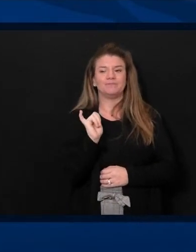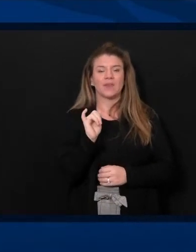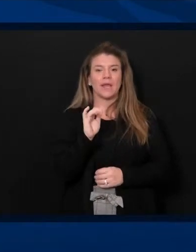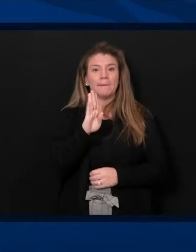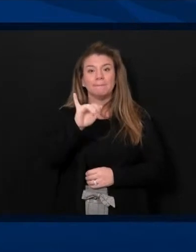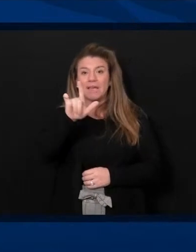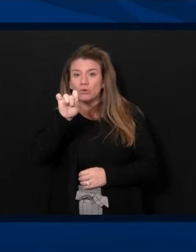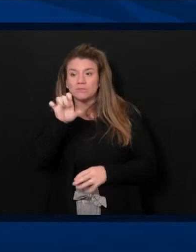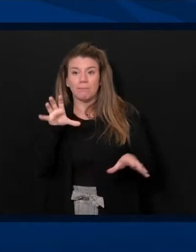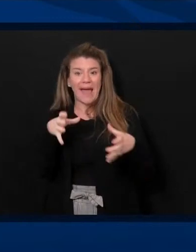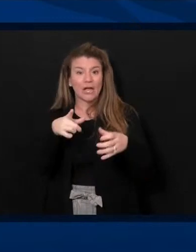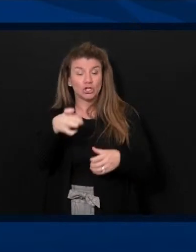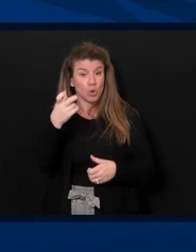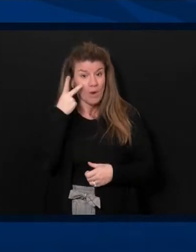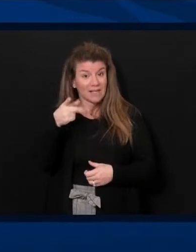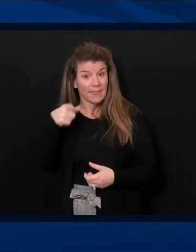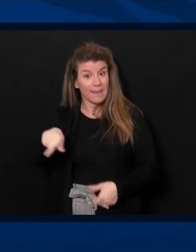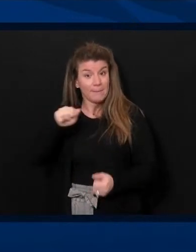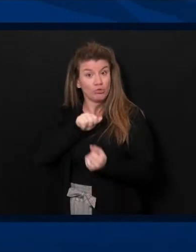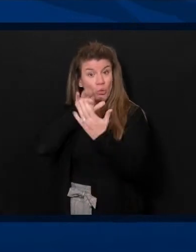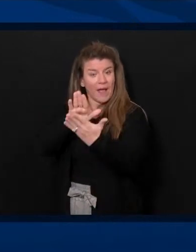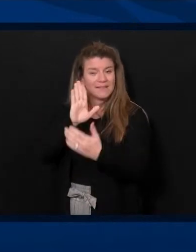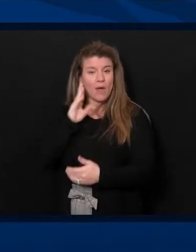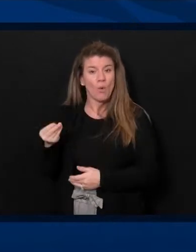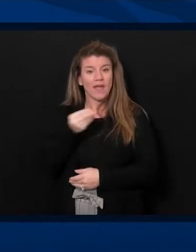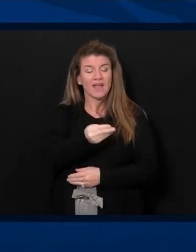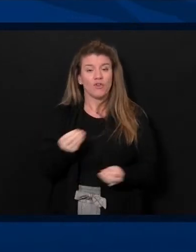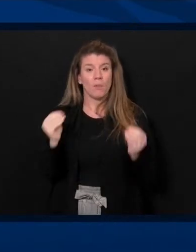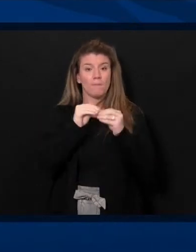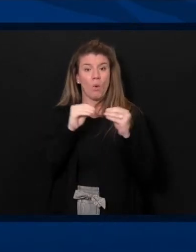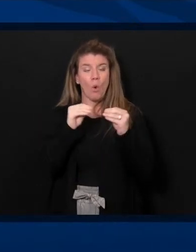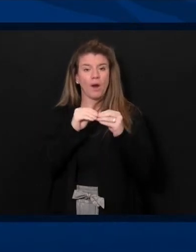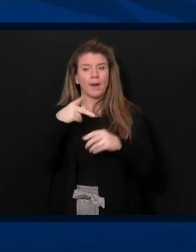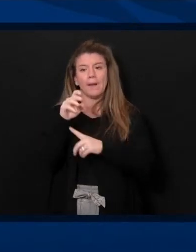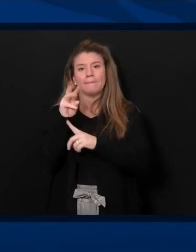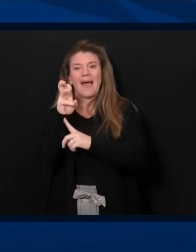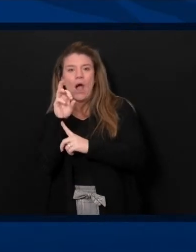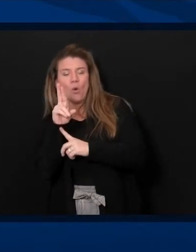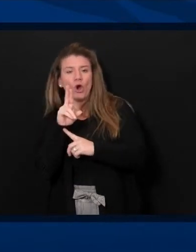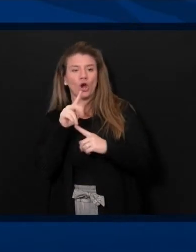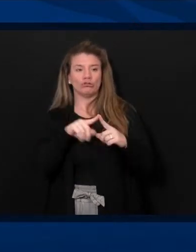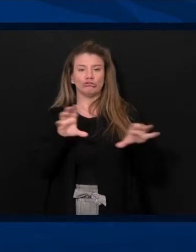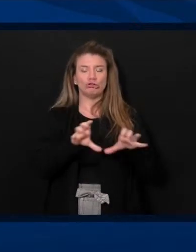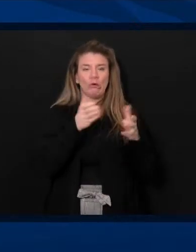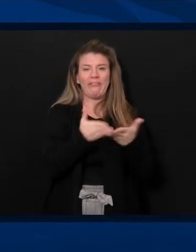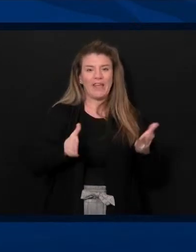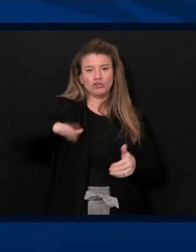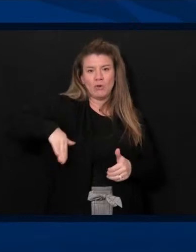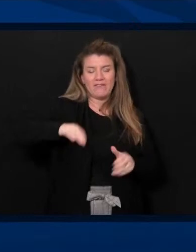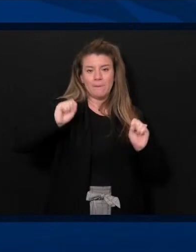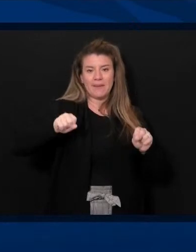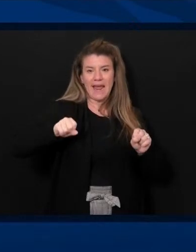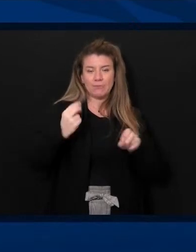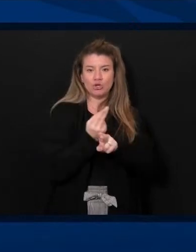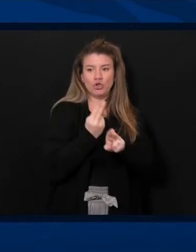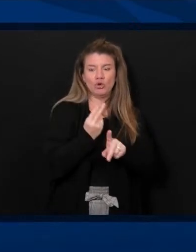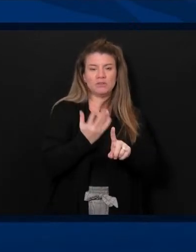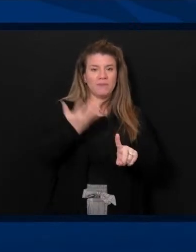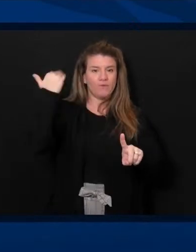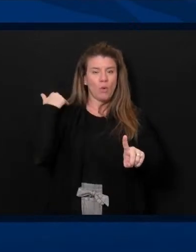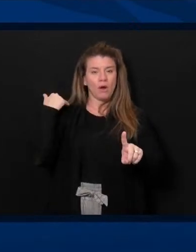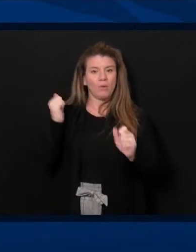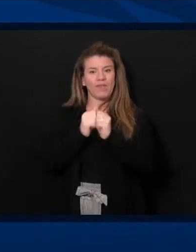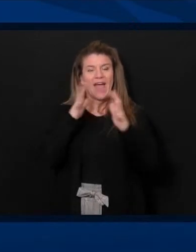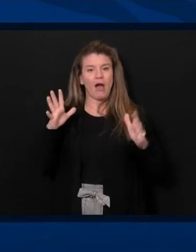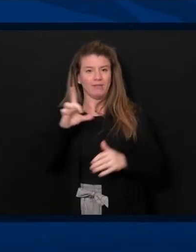that you would like to see addressed that would give you more power to address things that you haven't been able to address without legislative authority